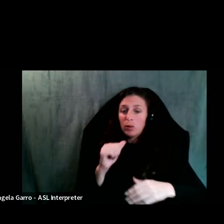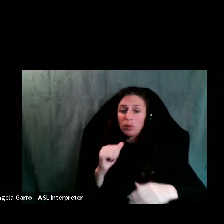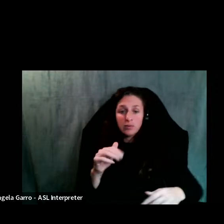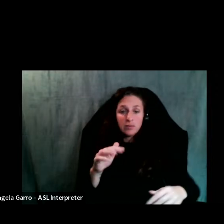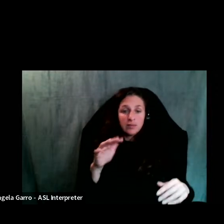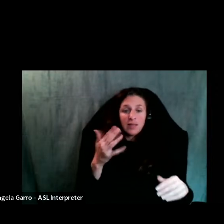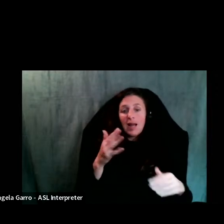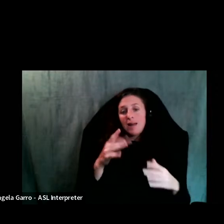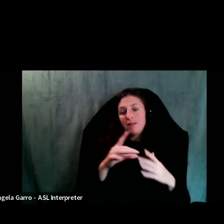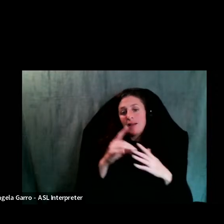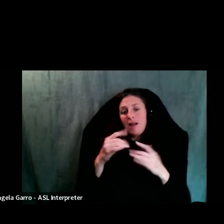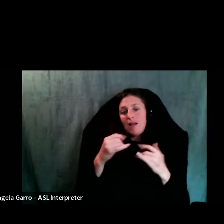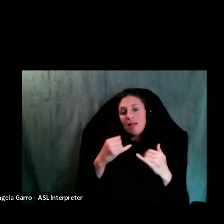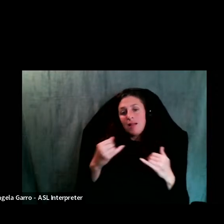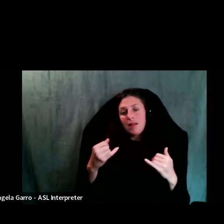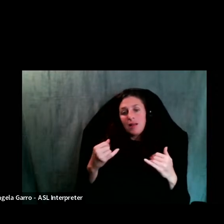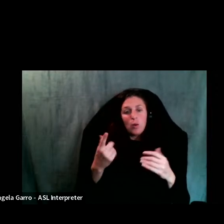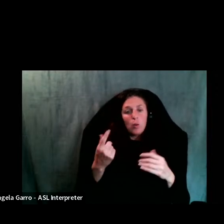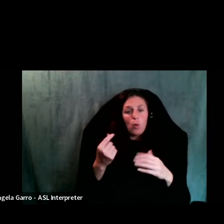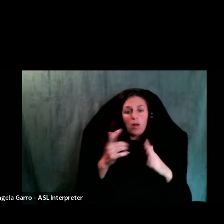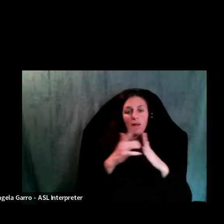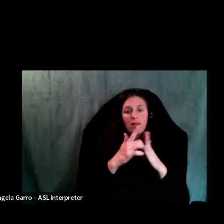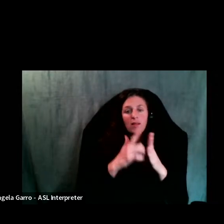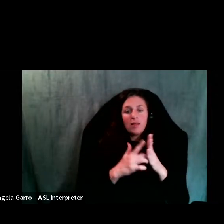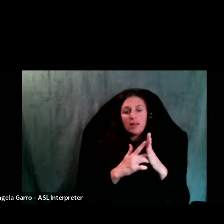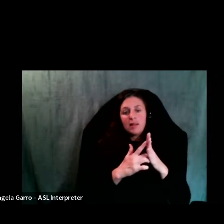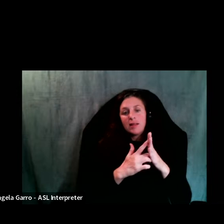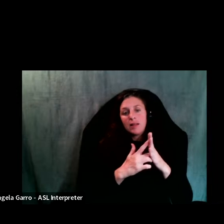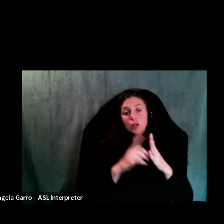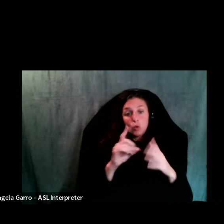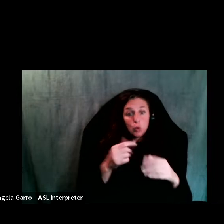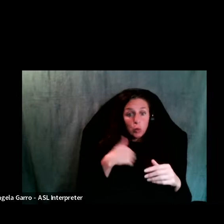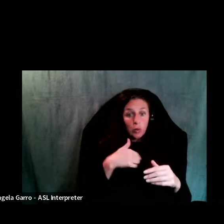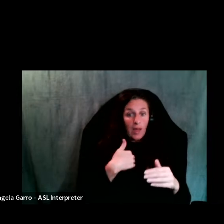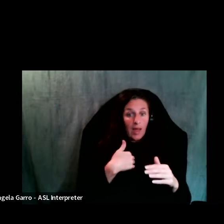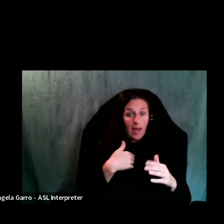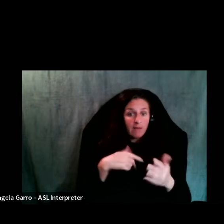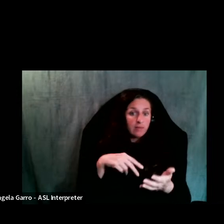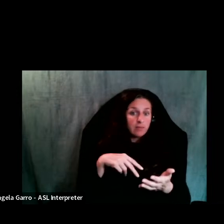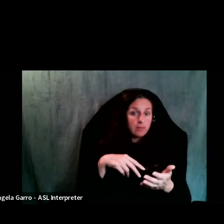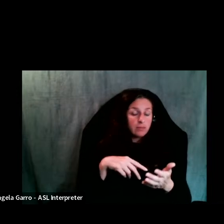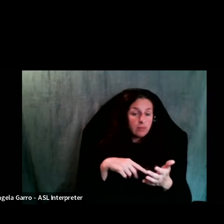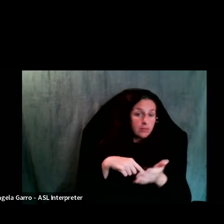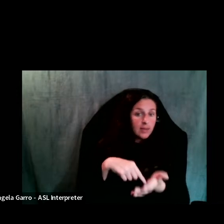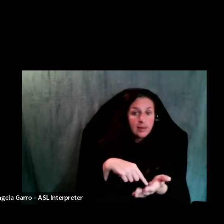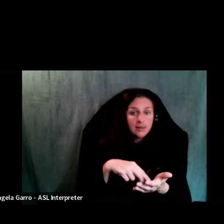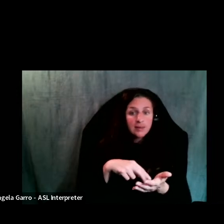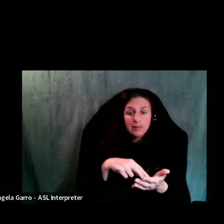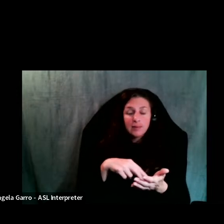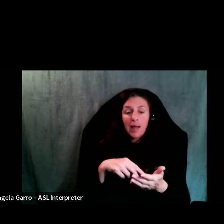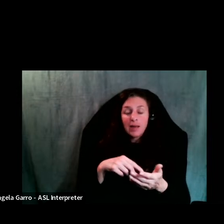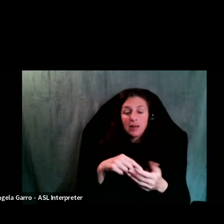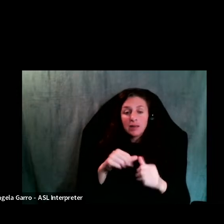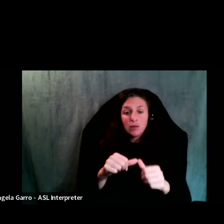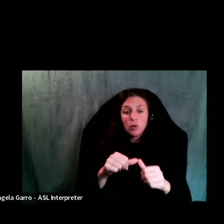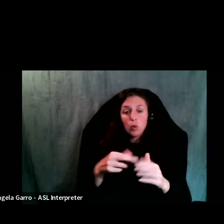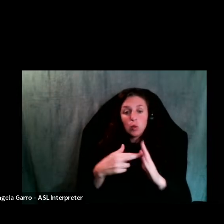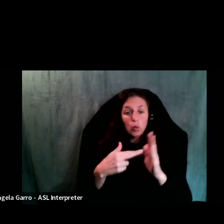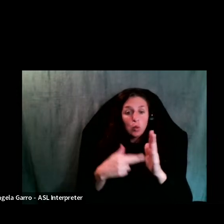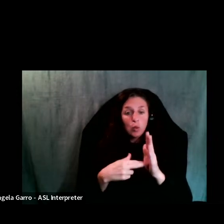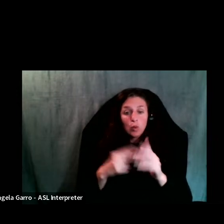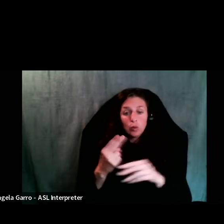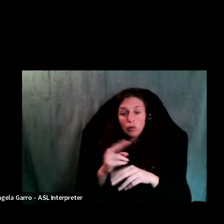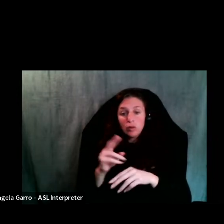a guideline. I mean, what is the legal, do we have a standing rule for that? Do we using Robert's rules? I